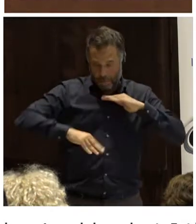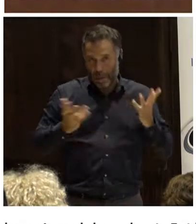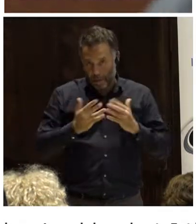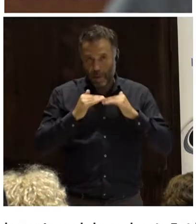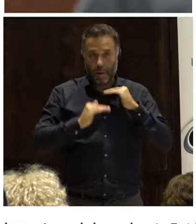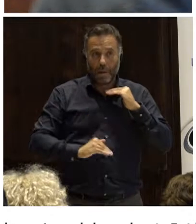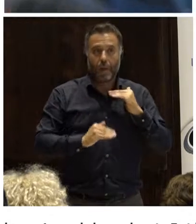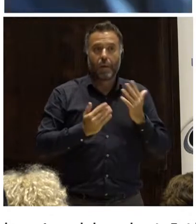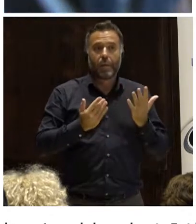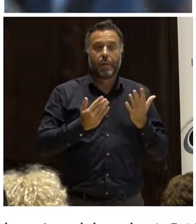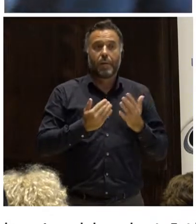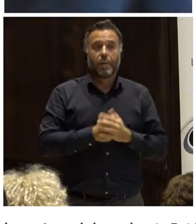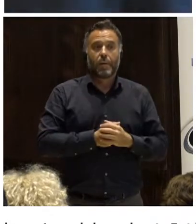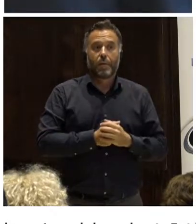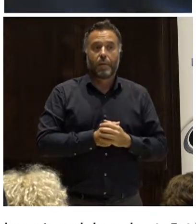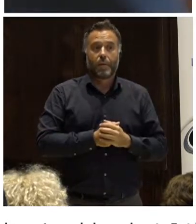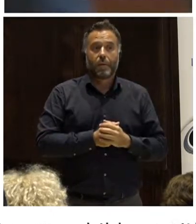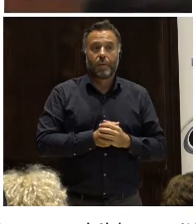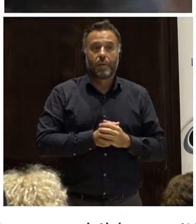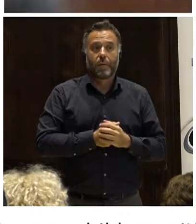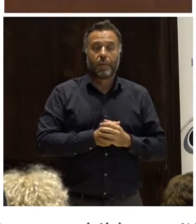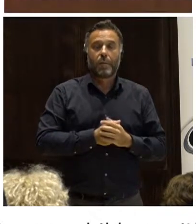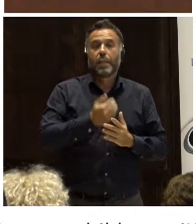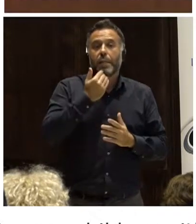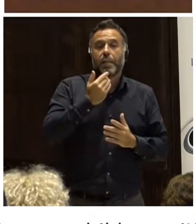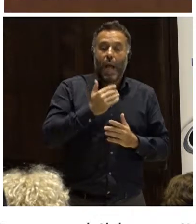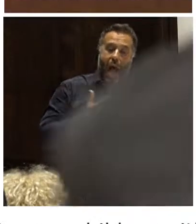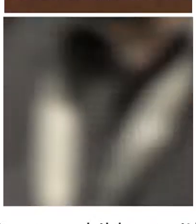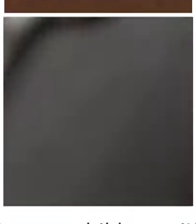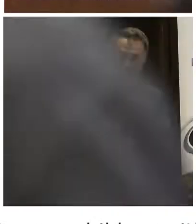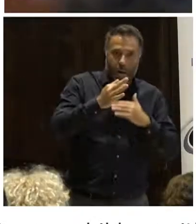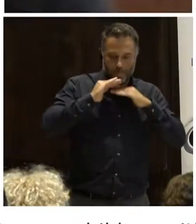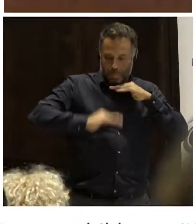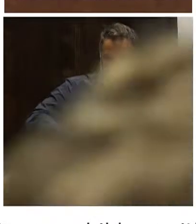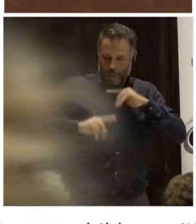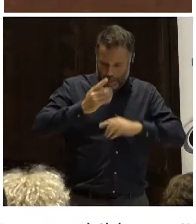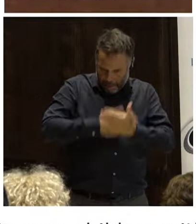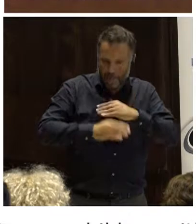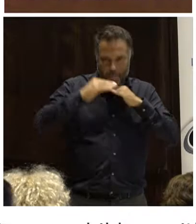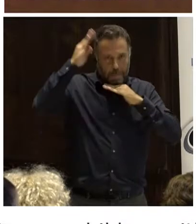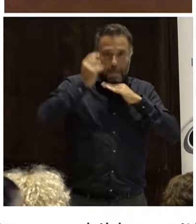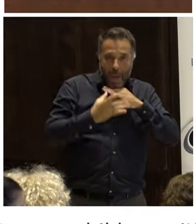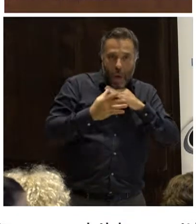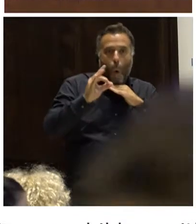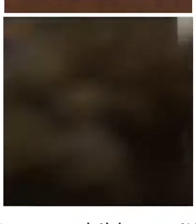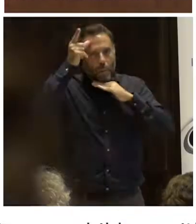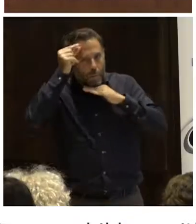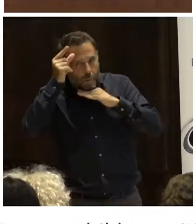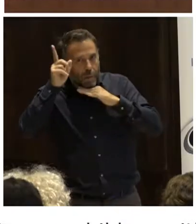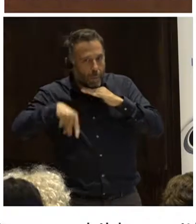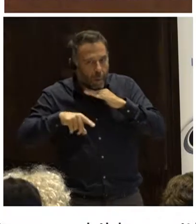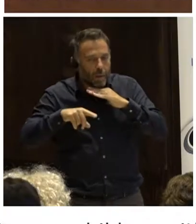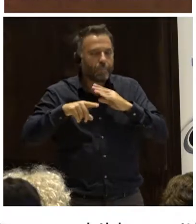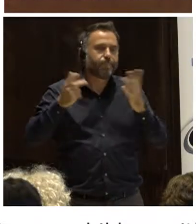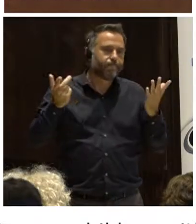associated or other types of impairment, in that case also symbolic play could be difficult. And then the third type